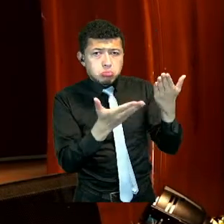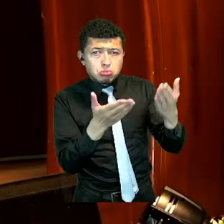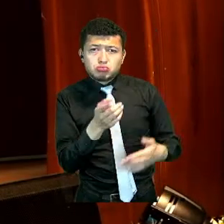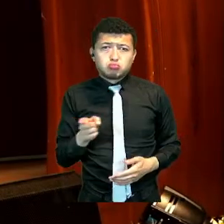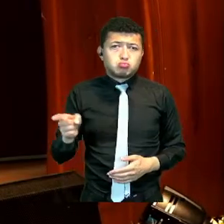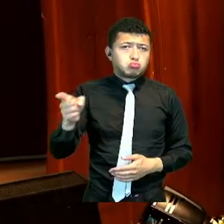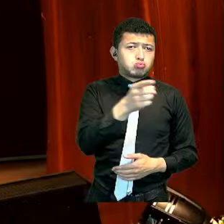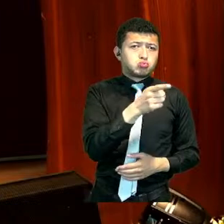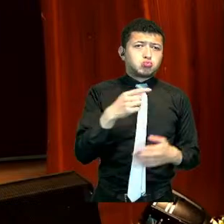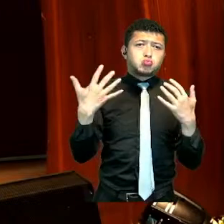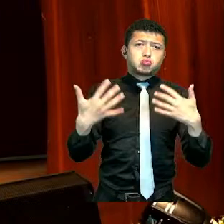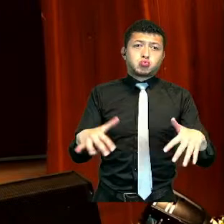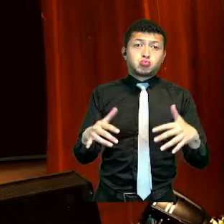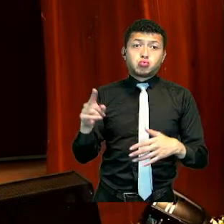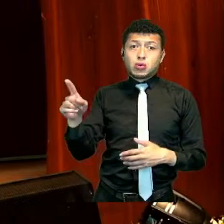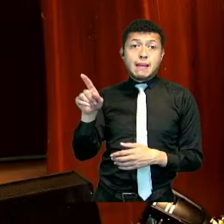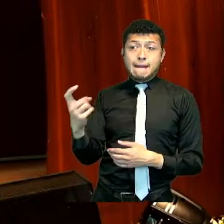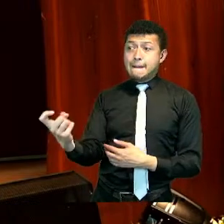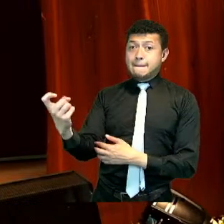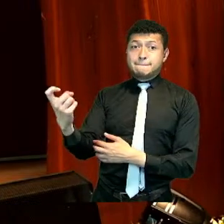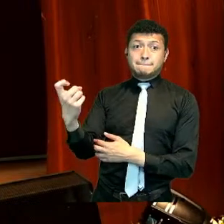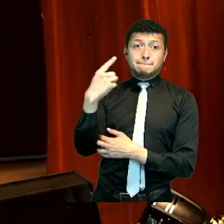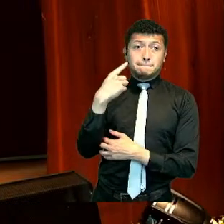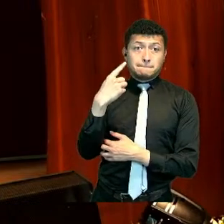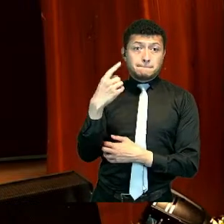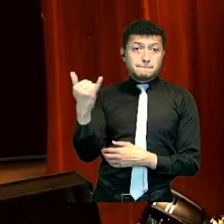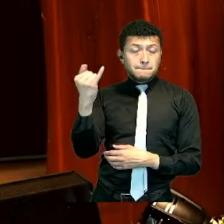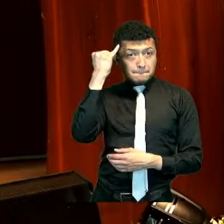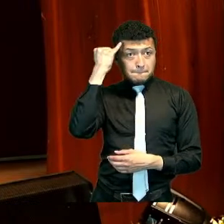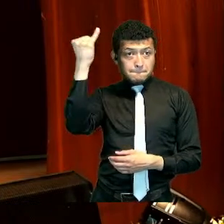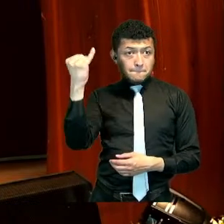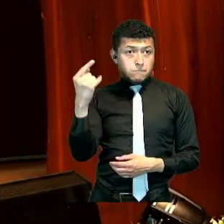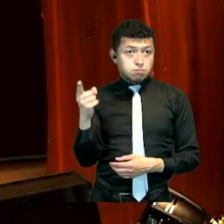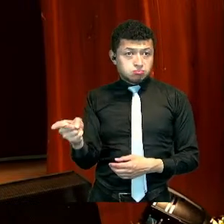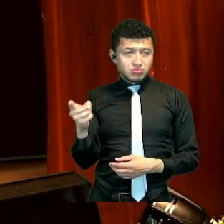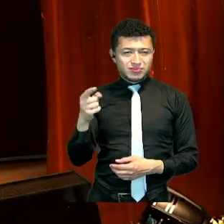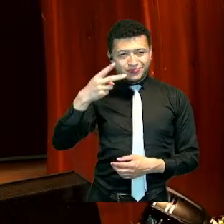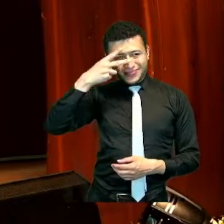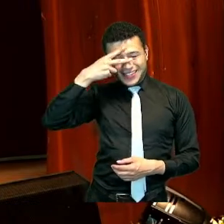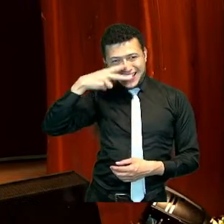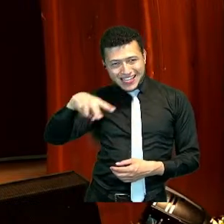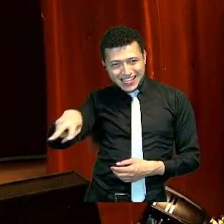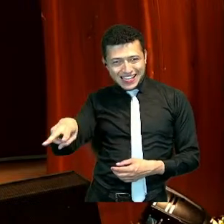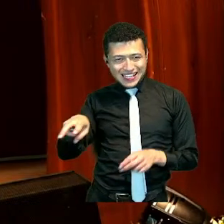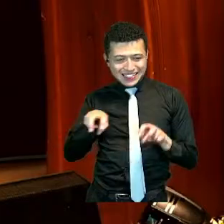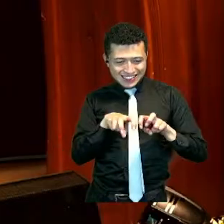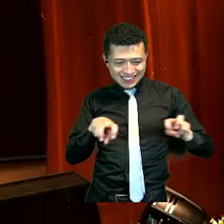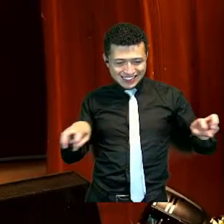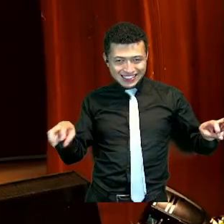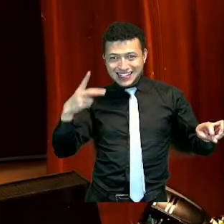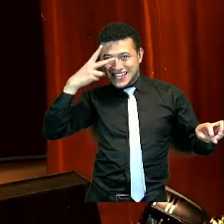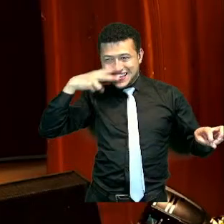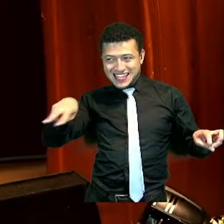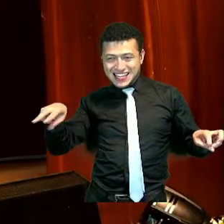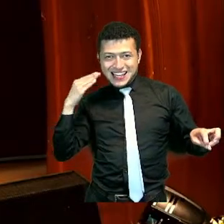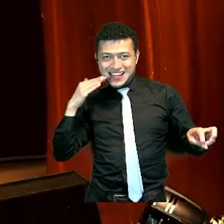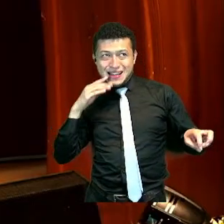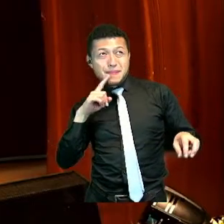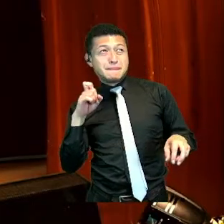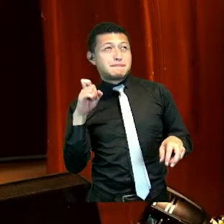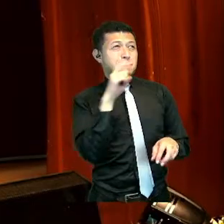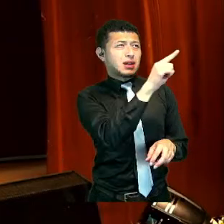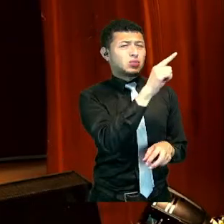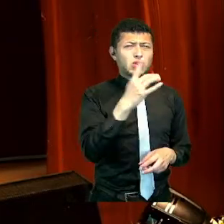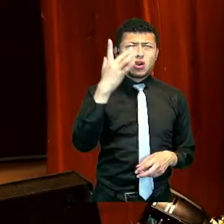and proposals presented that come out from as a response of the questions. And one of